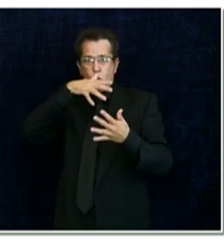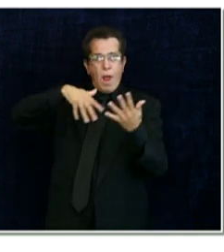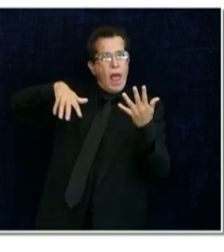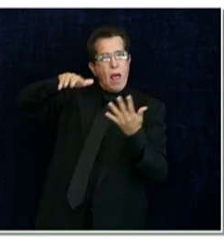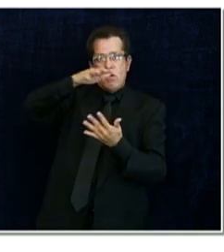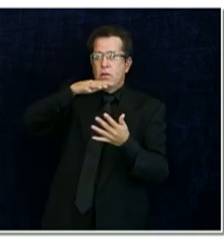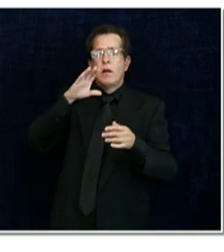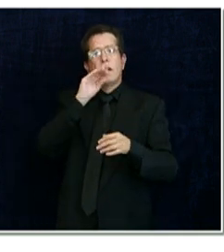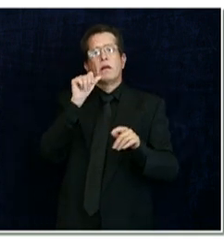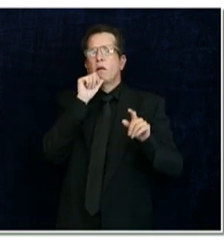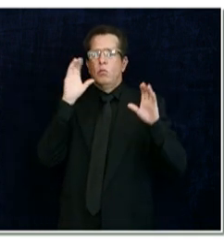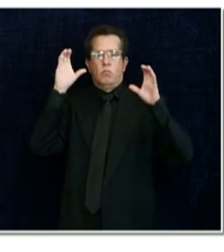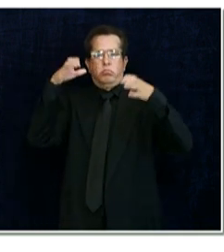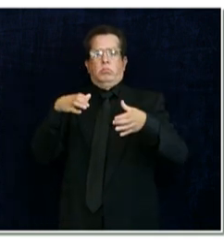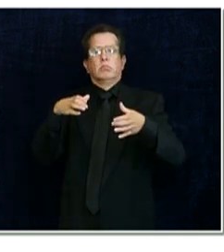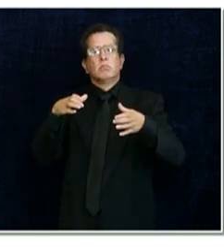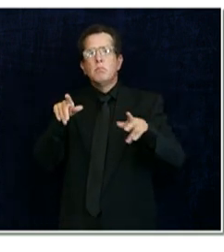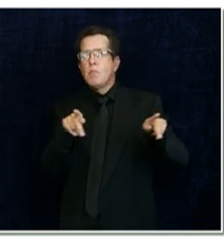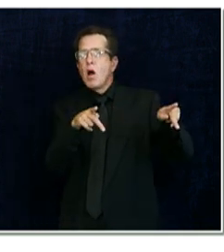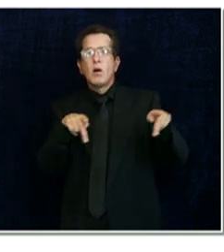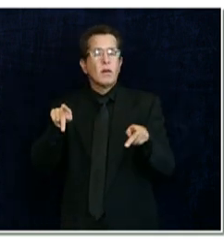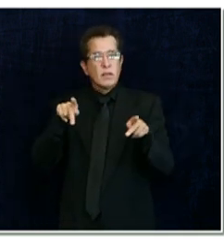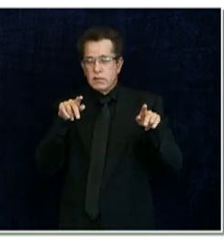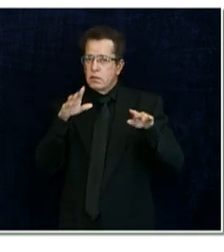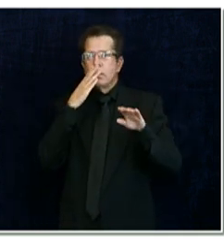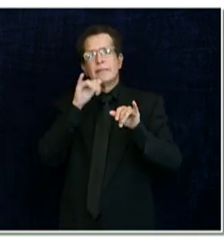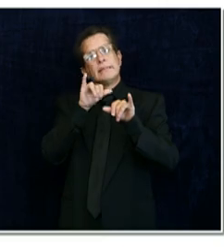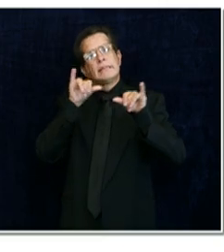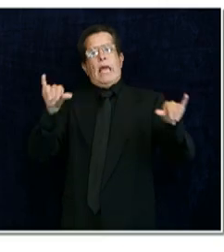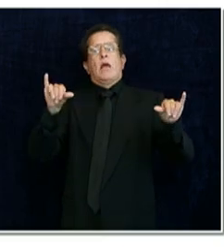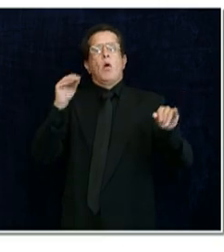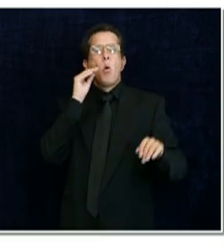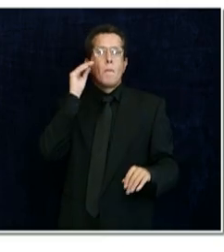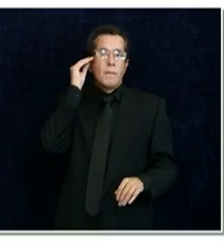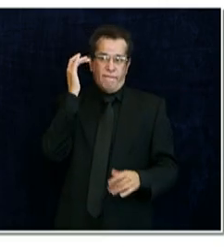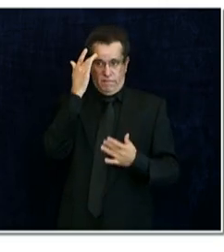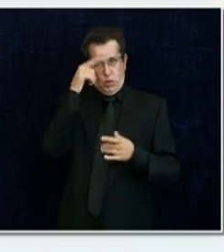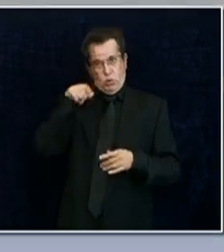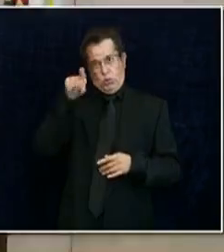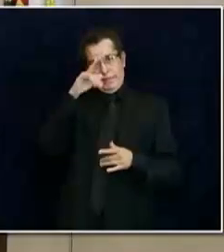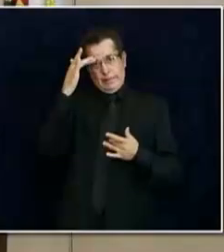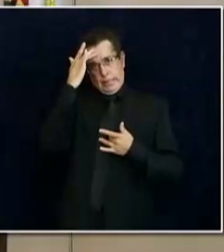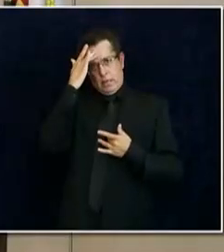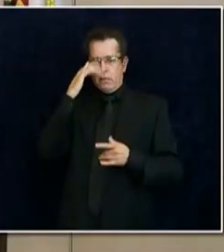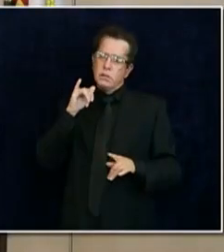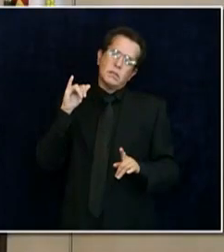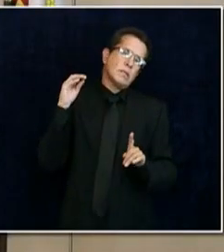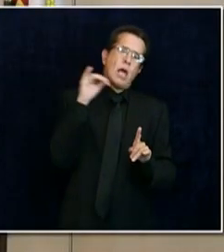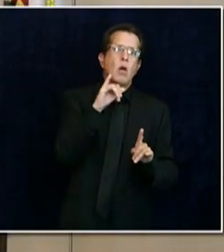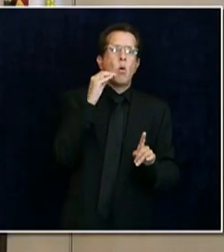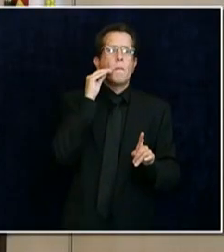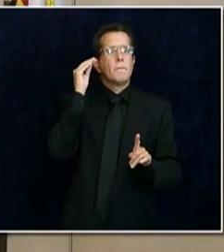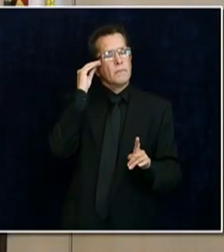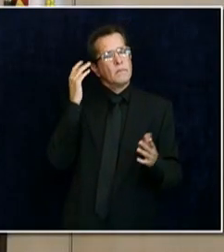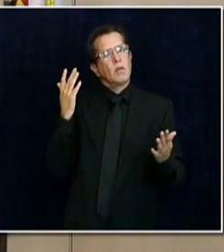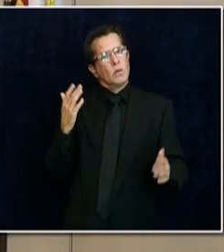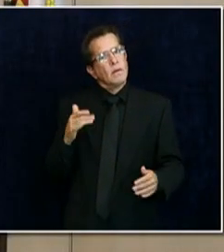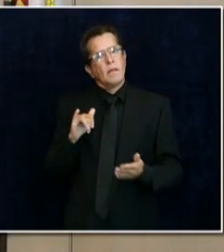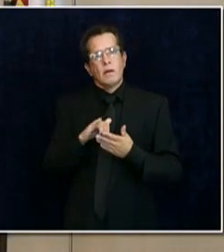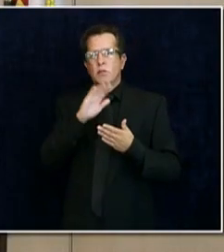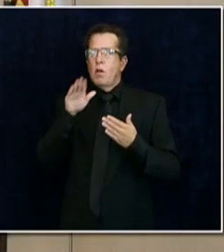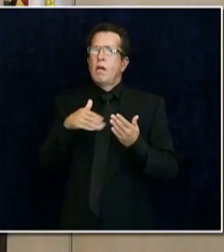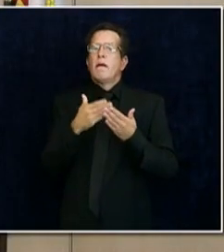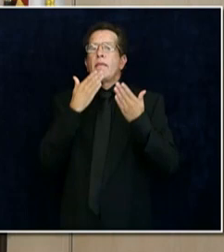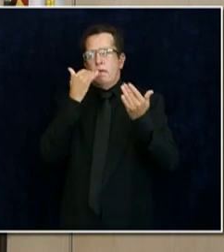not gathering, and staying home if you are sick. Now please welcome back to the podium Chairman Greg